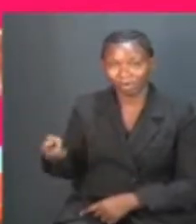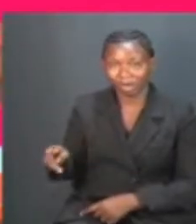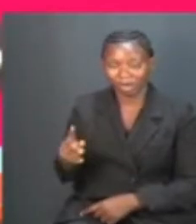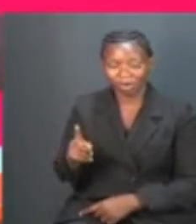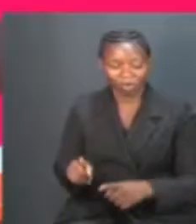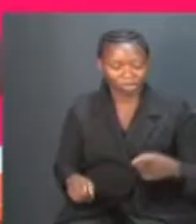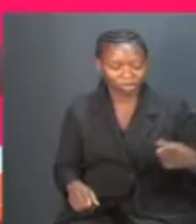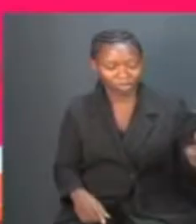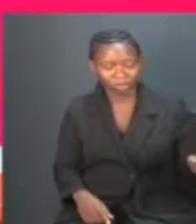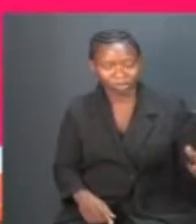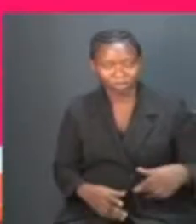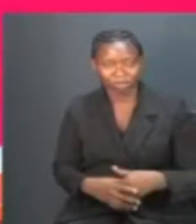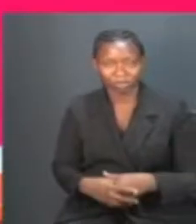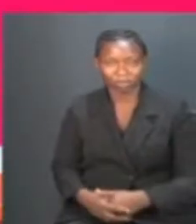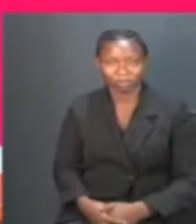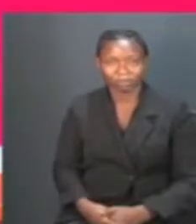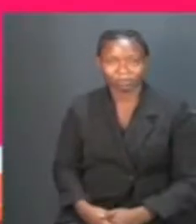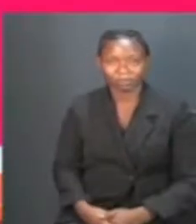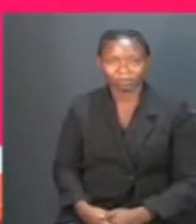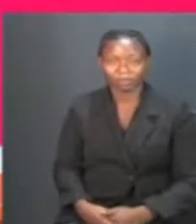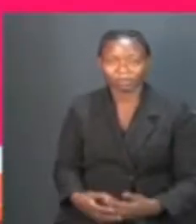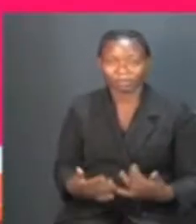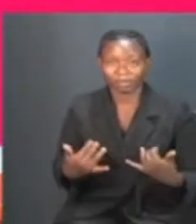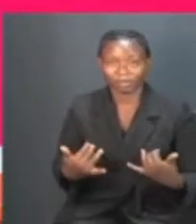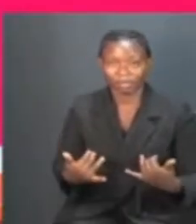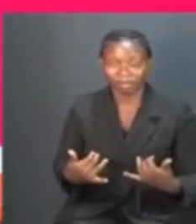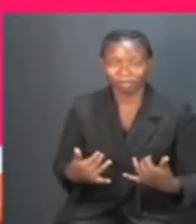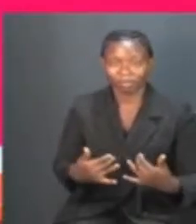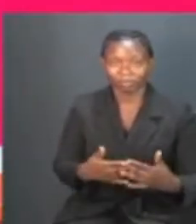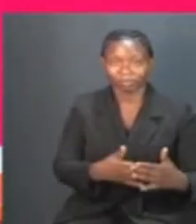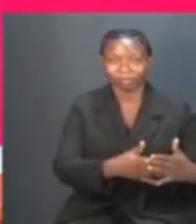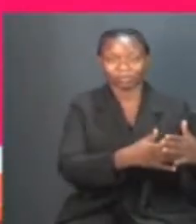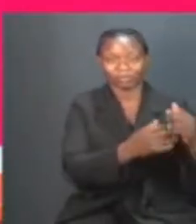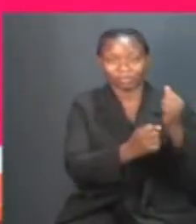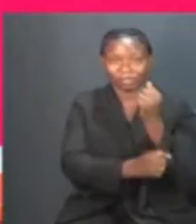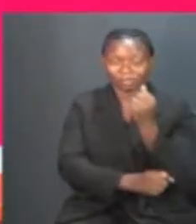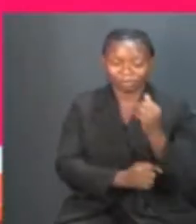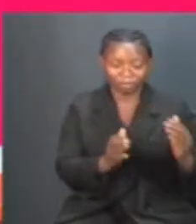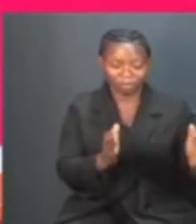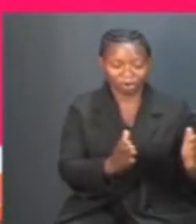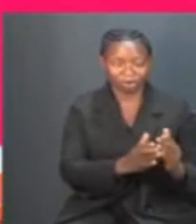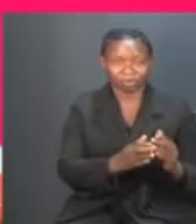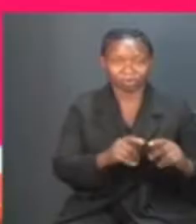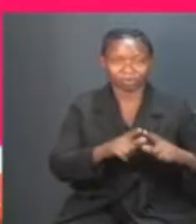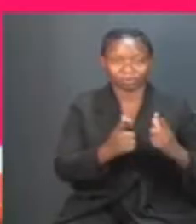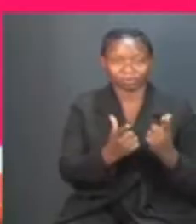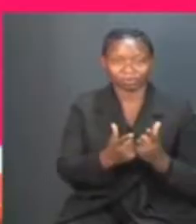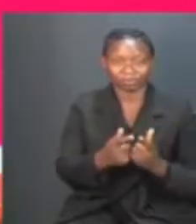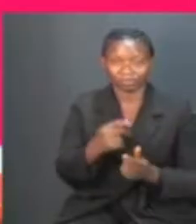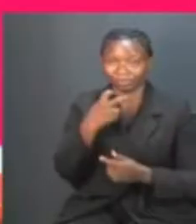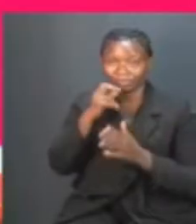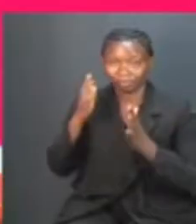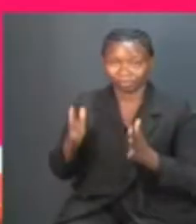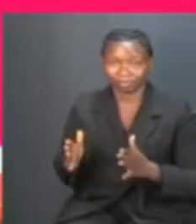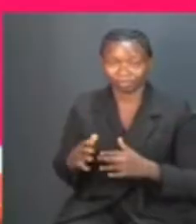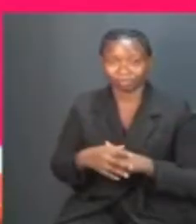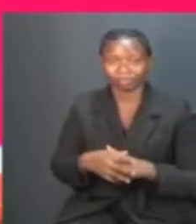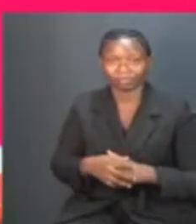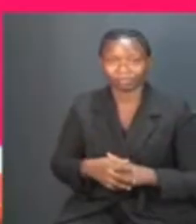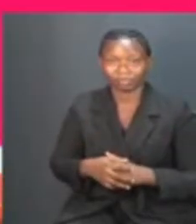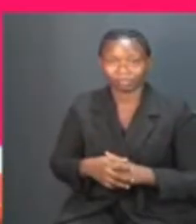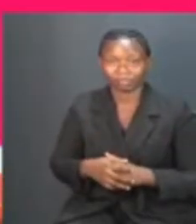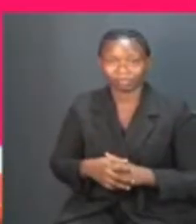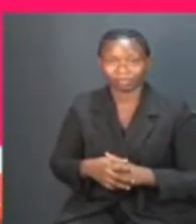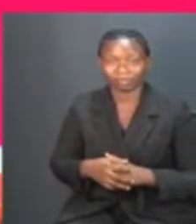here. There was one here. So now leadership. So minority leadership. So, Mr. Speaker, our own, we are ceding to